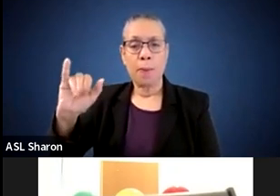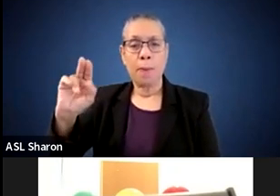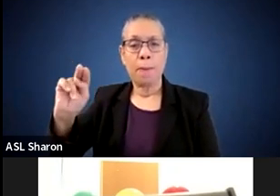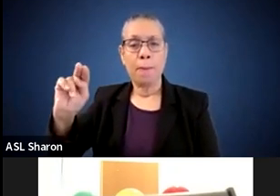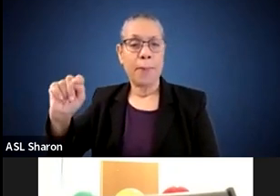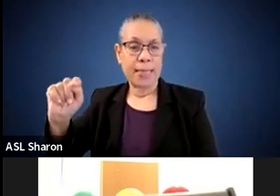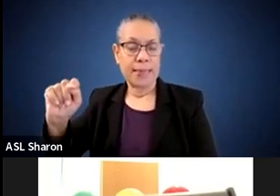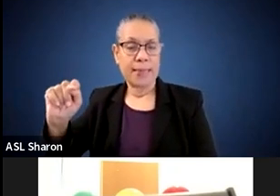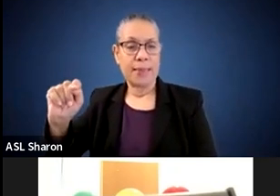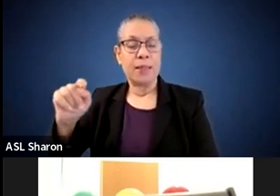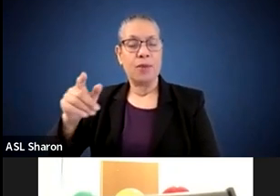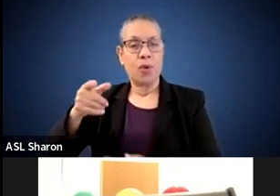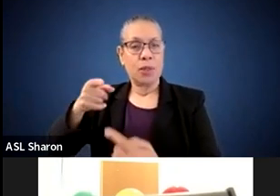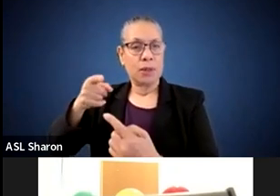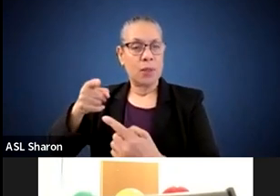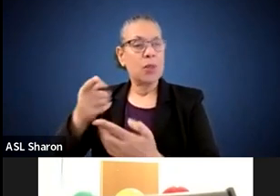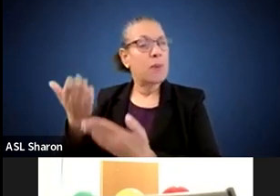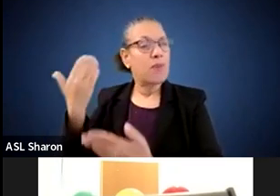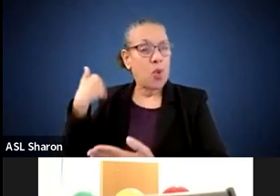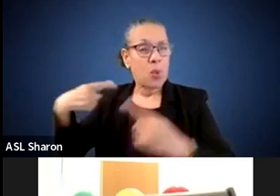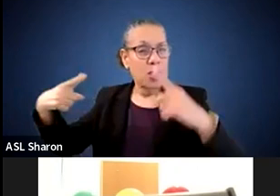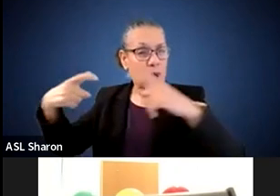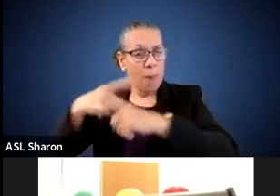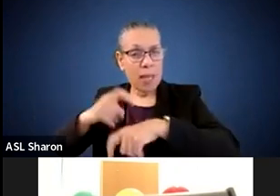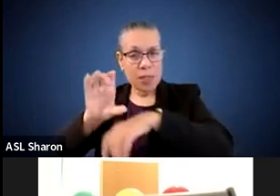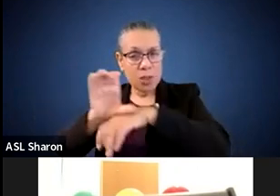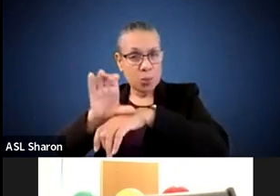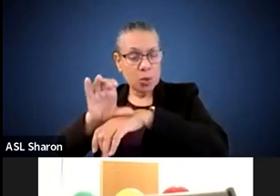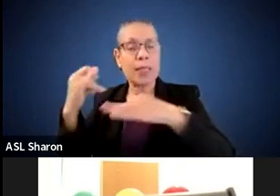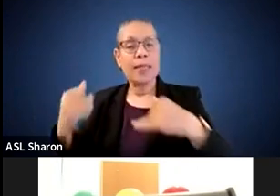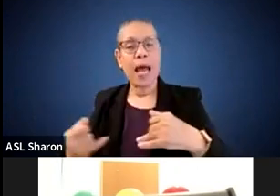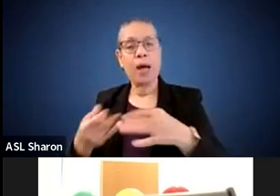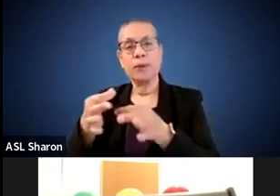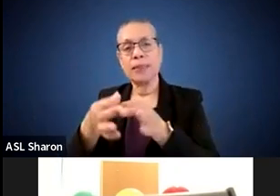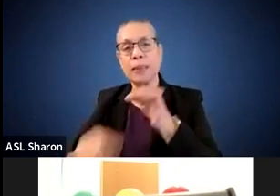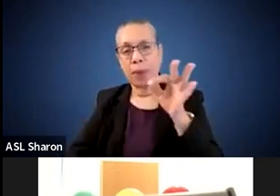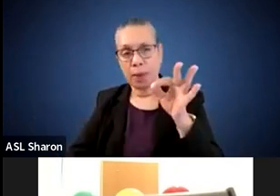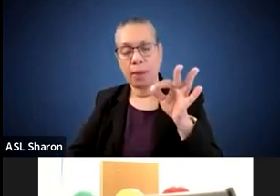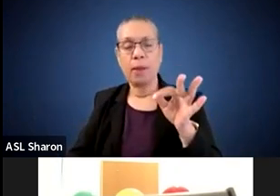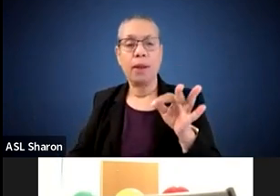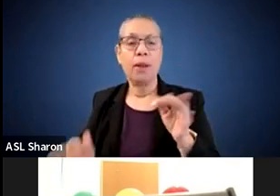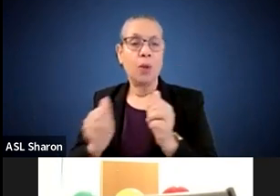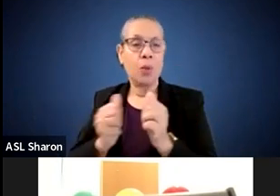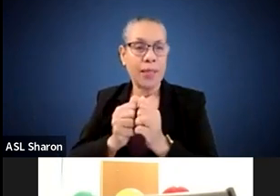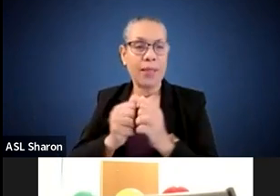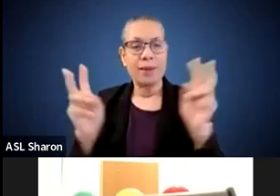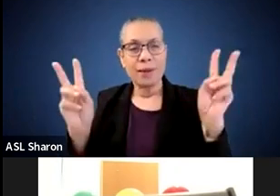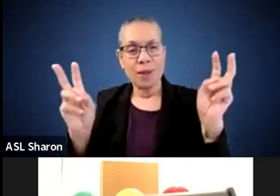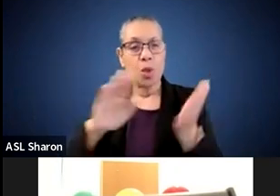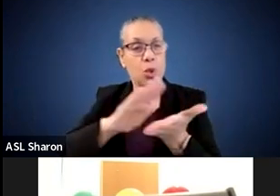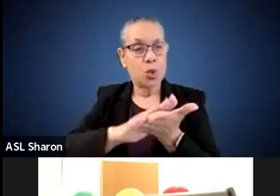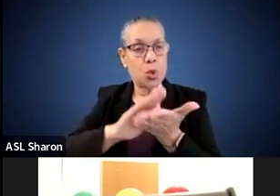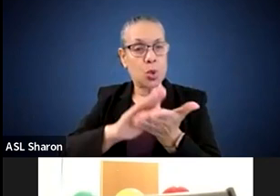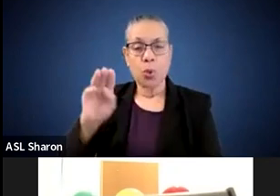who are attempting to do it on their own um so really trying to take that barrier away um which school meant and have it be more customized